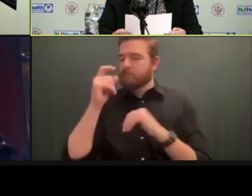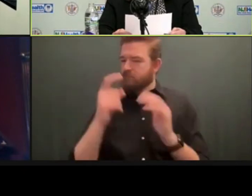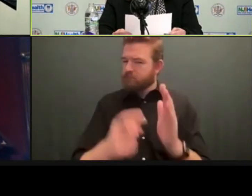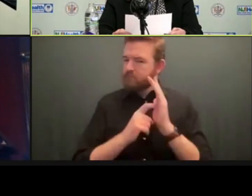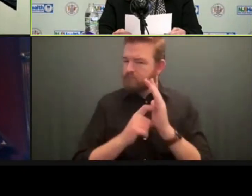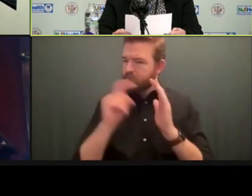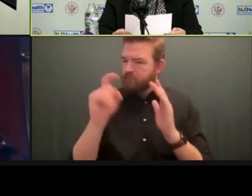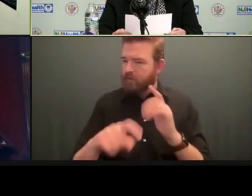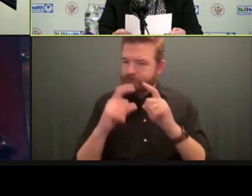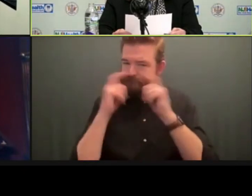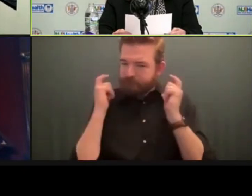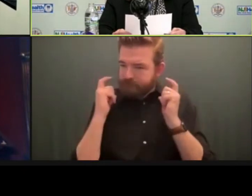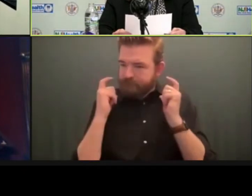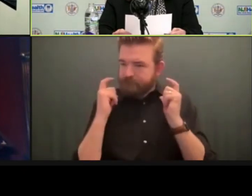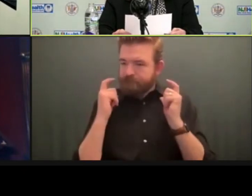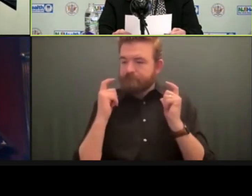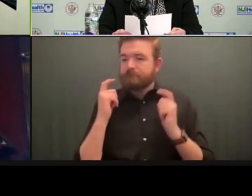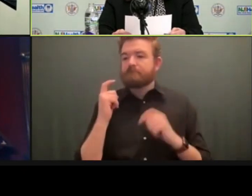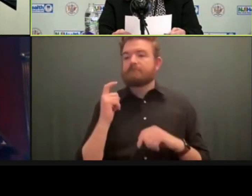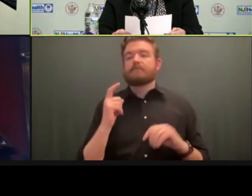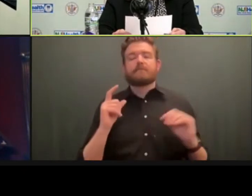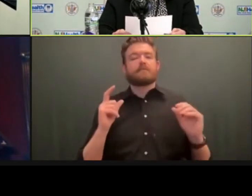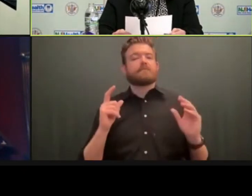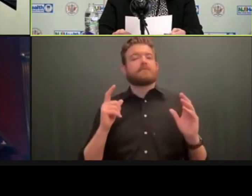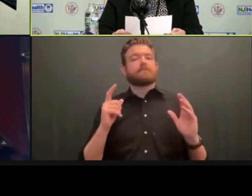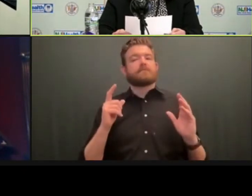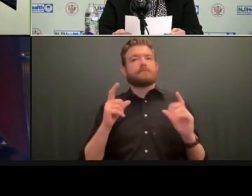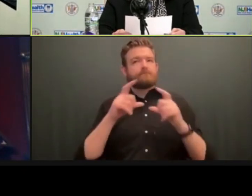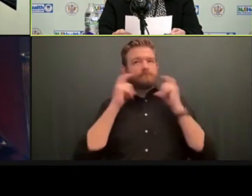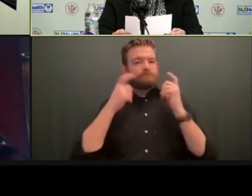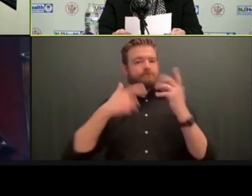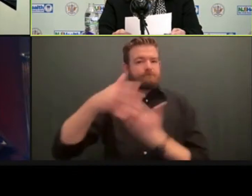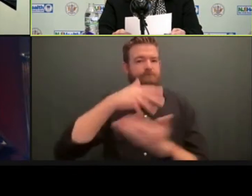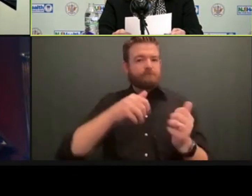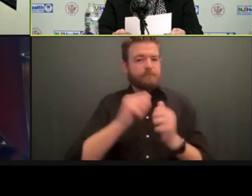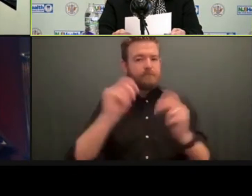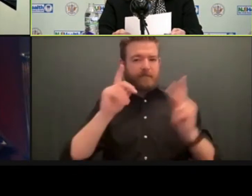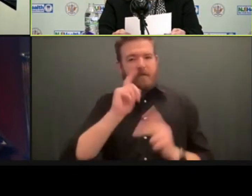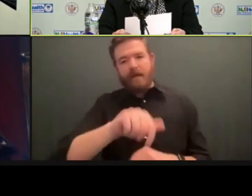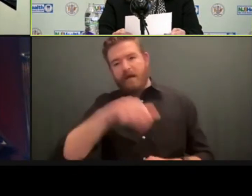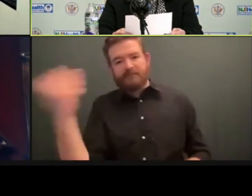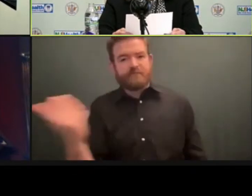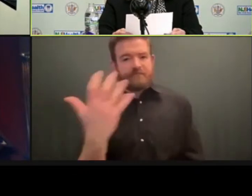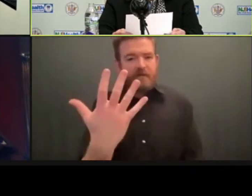days. Moving on to my daily report, as the governor shared, our hospitals reported a high